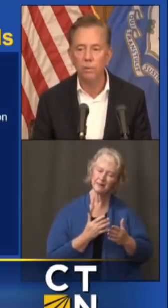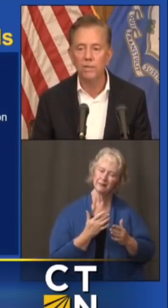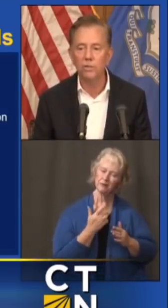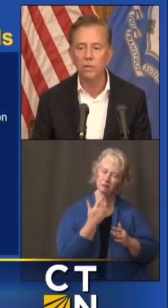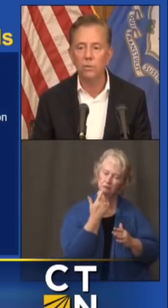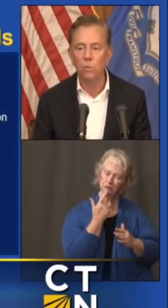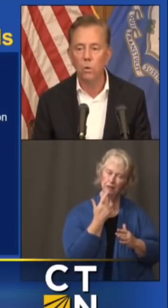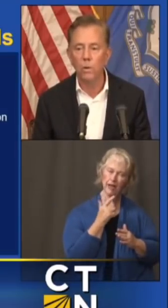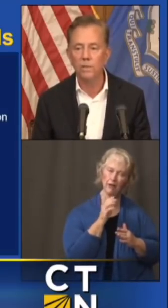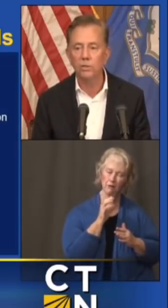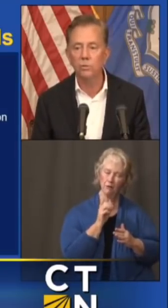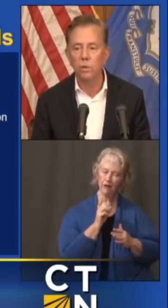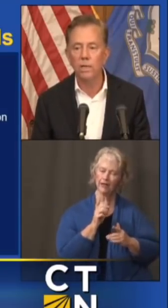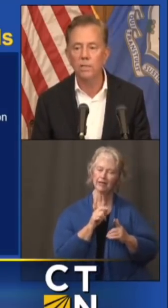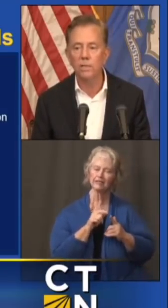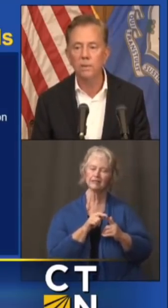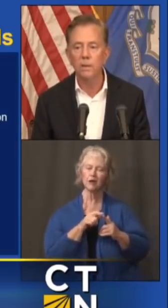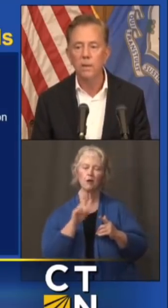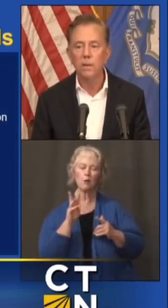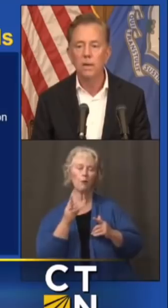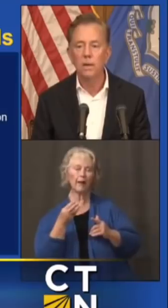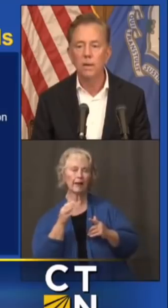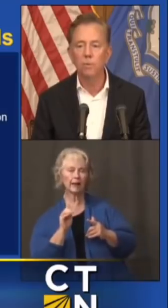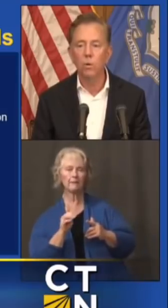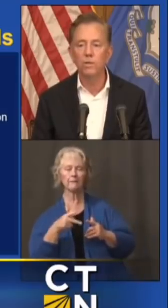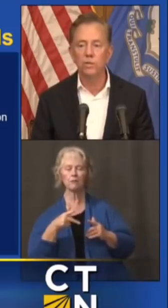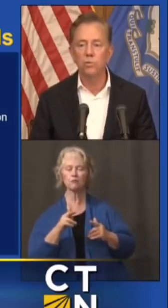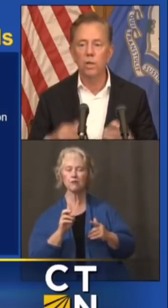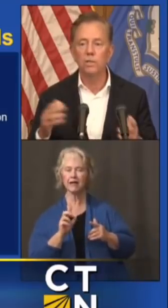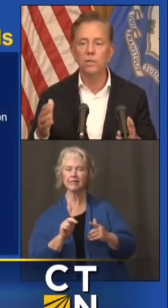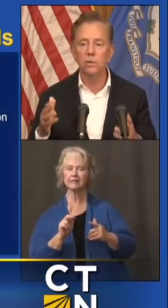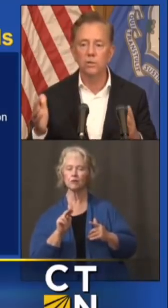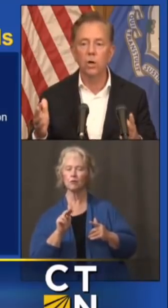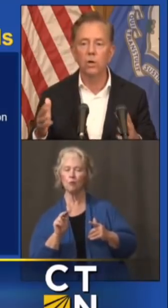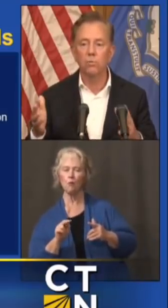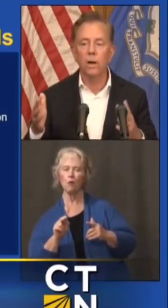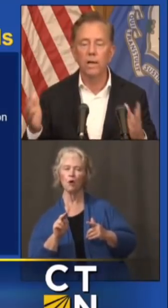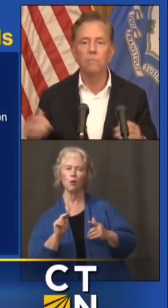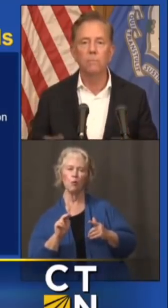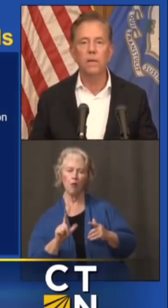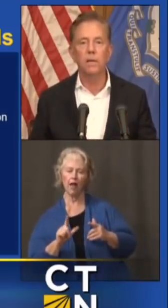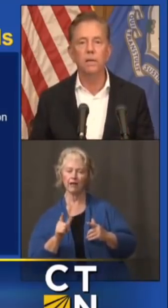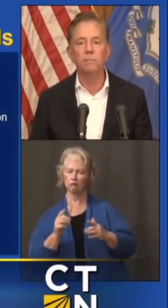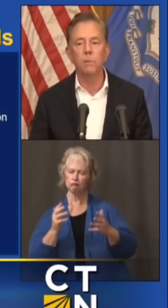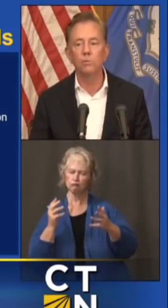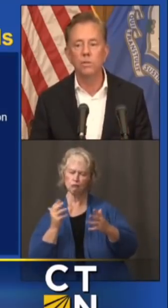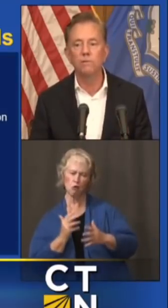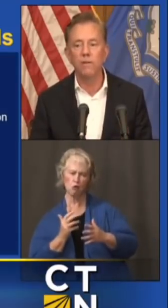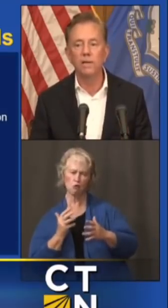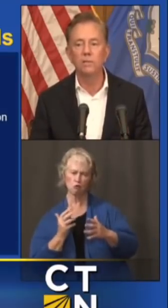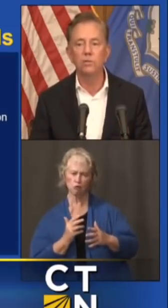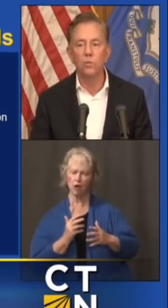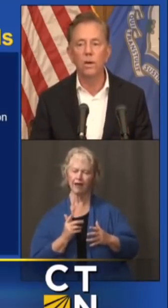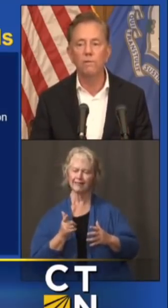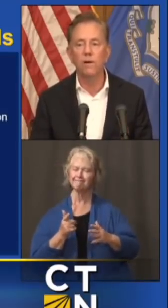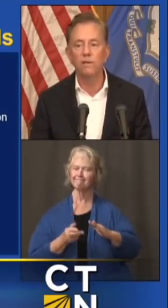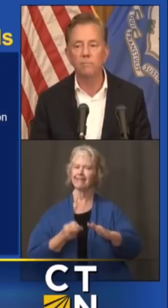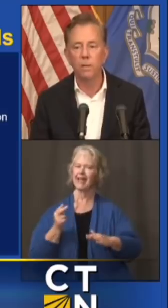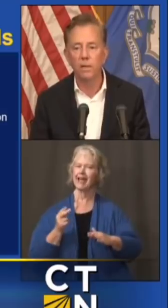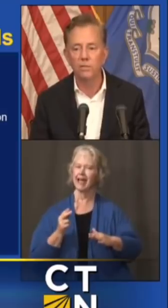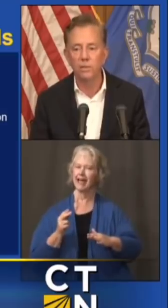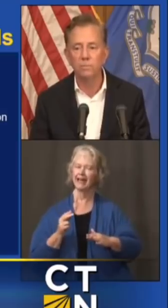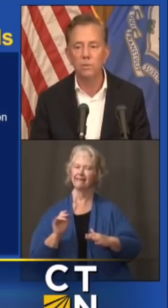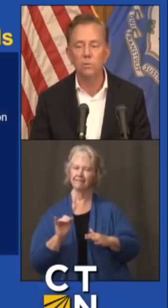Wyndham, Preston, Norwich, New London. Norwich and New London are dark red, meaning most infected,